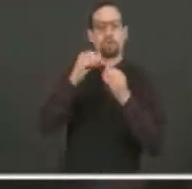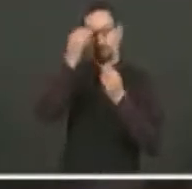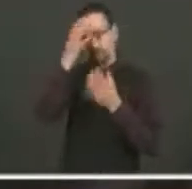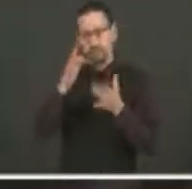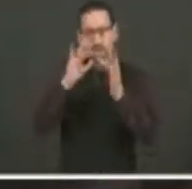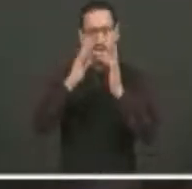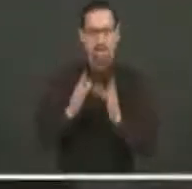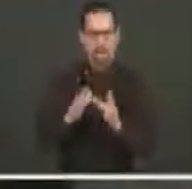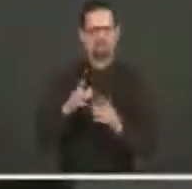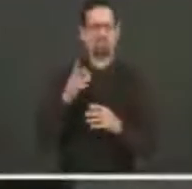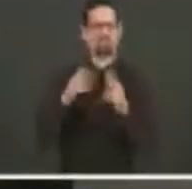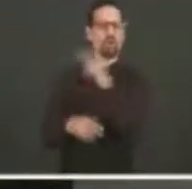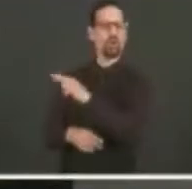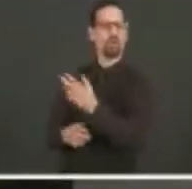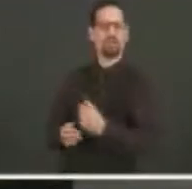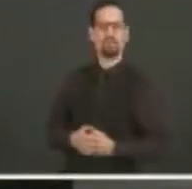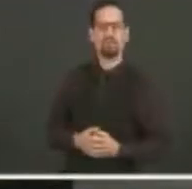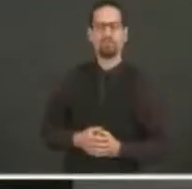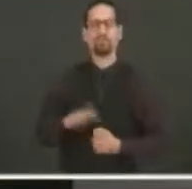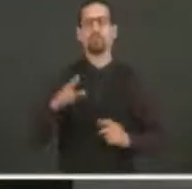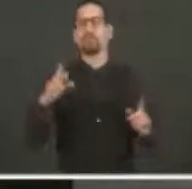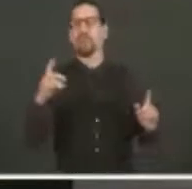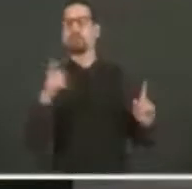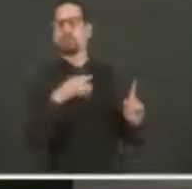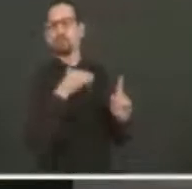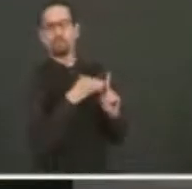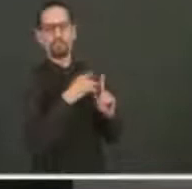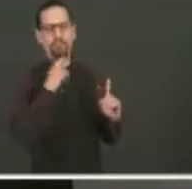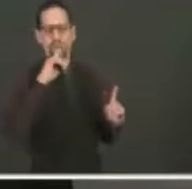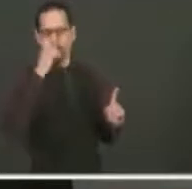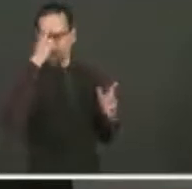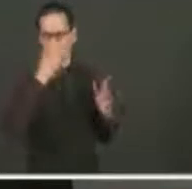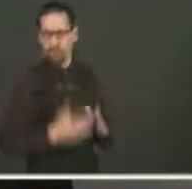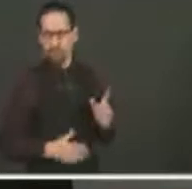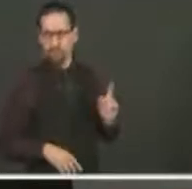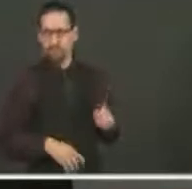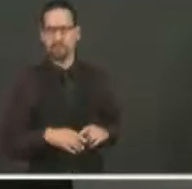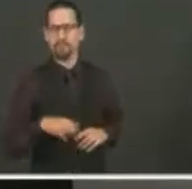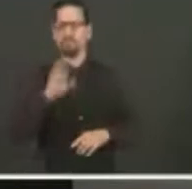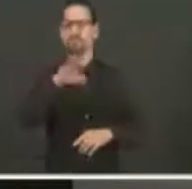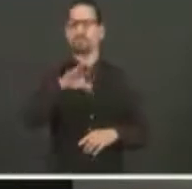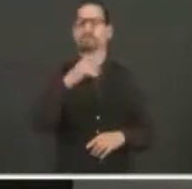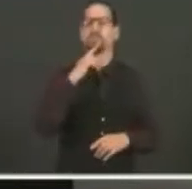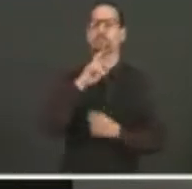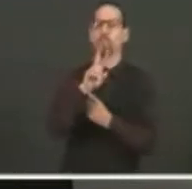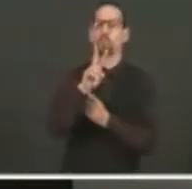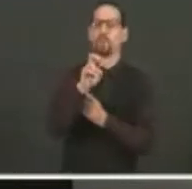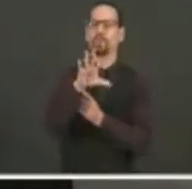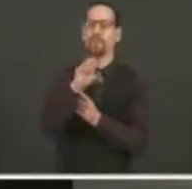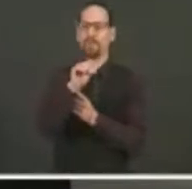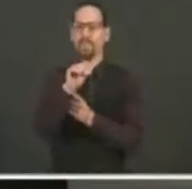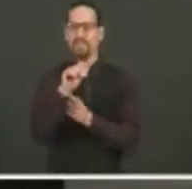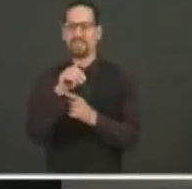Well, recommending that more than 250 people in an outdoor space is not a good idea, but also saying there's no cap. So was